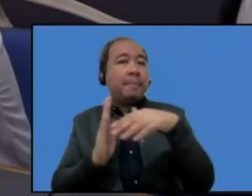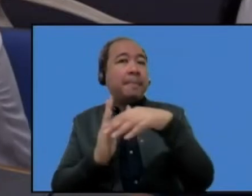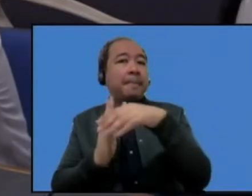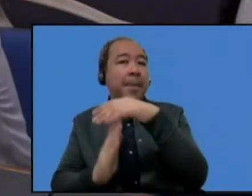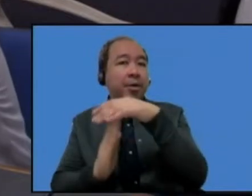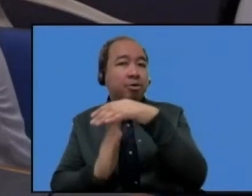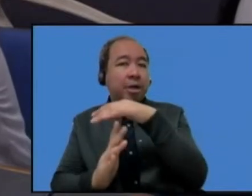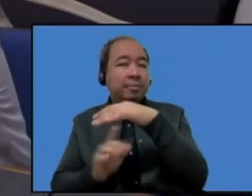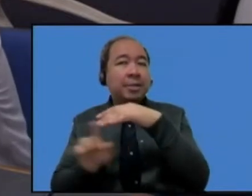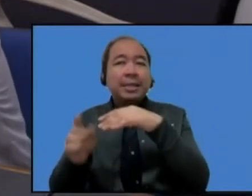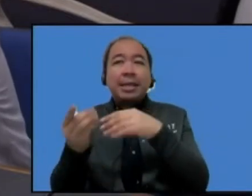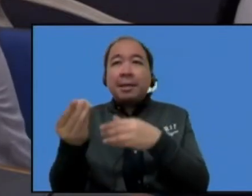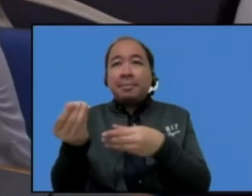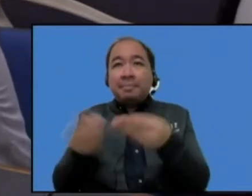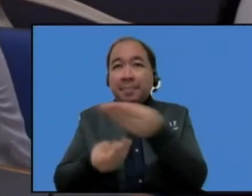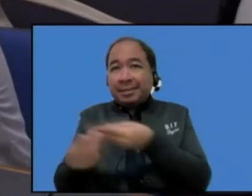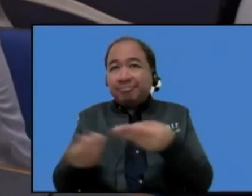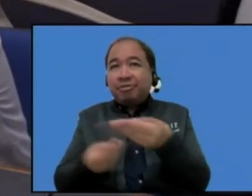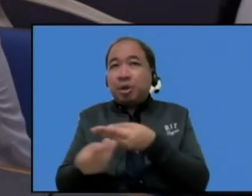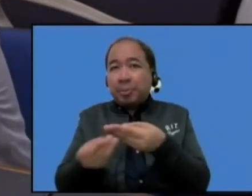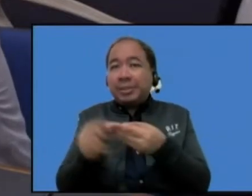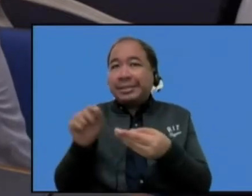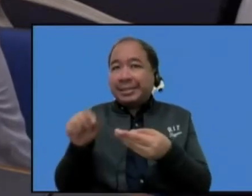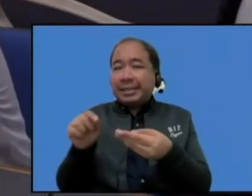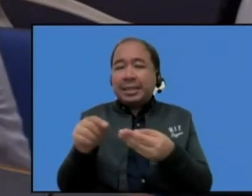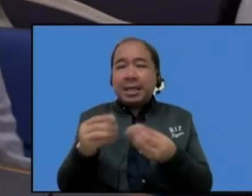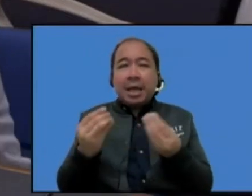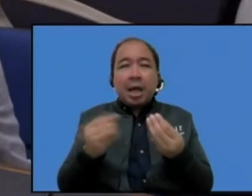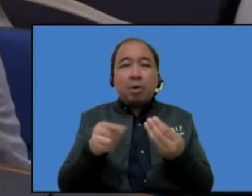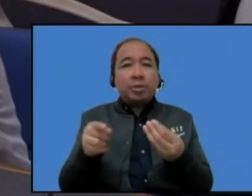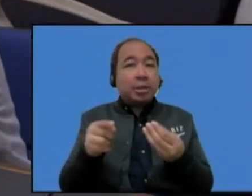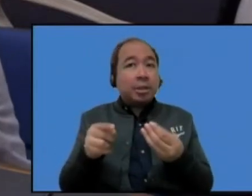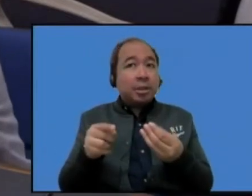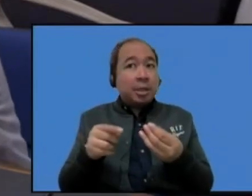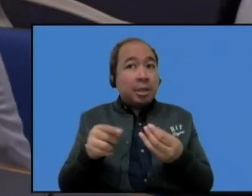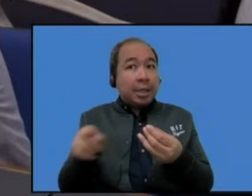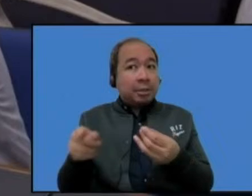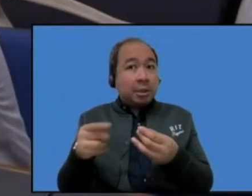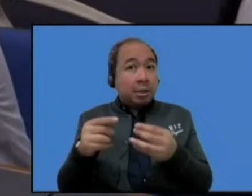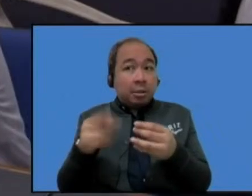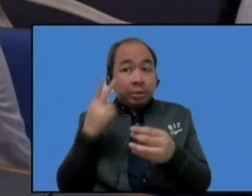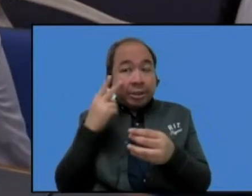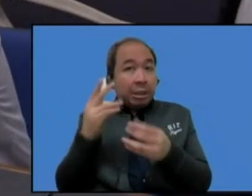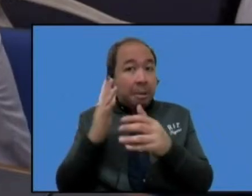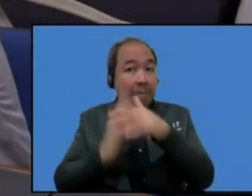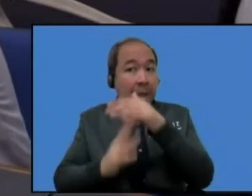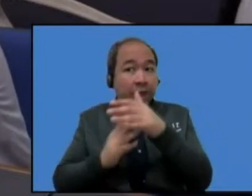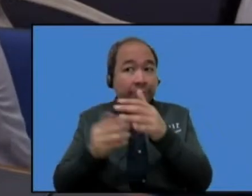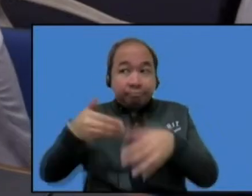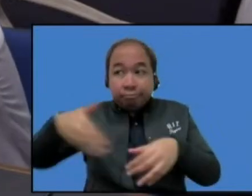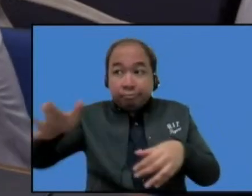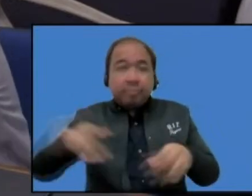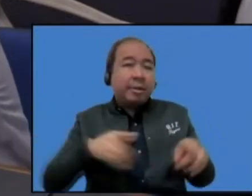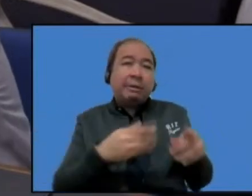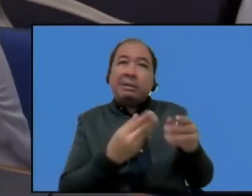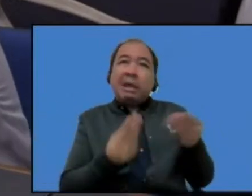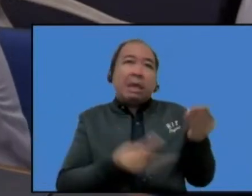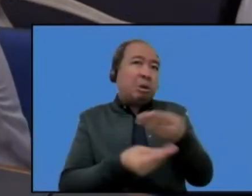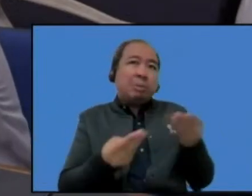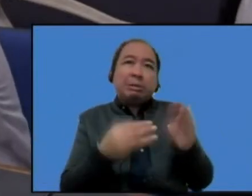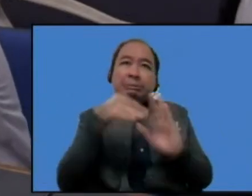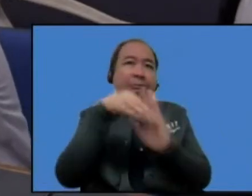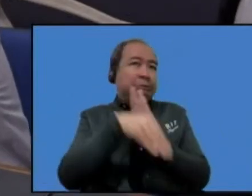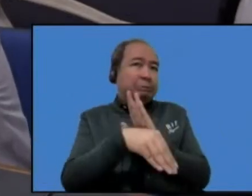economies, as Mr. Yi has said also, that economies will not survive without the migrants. So as we are talking about